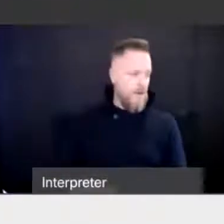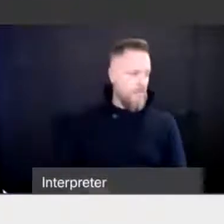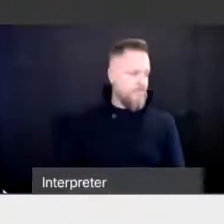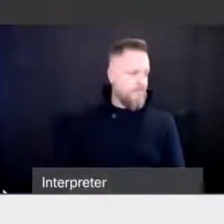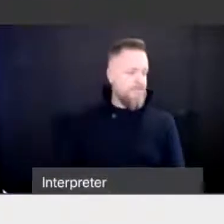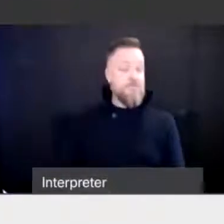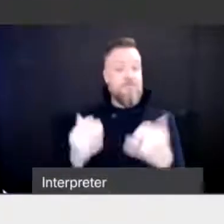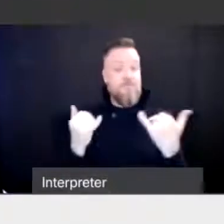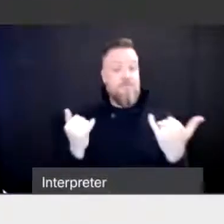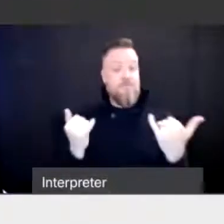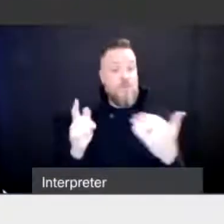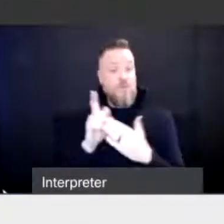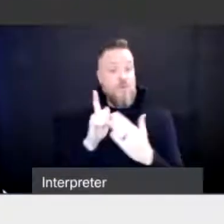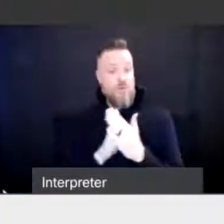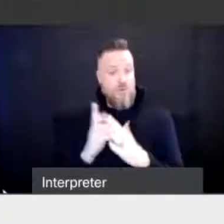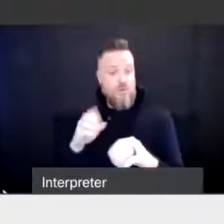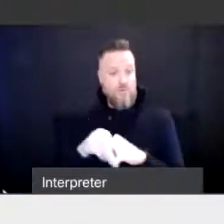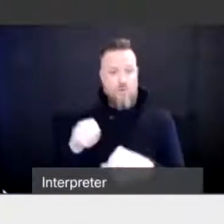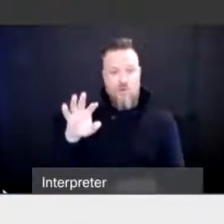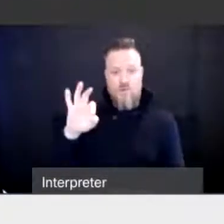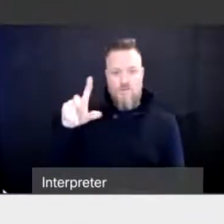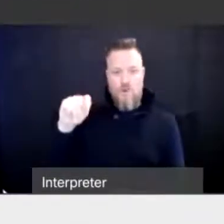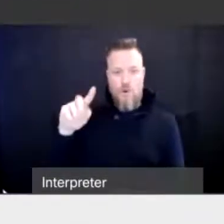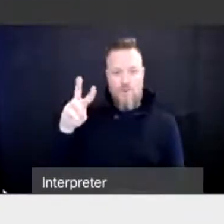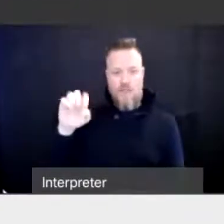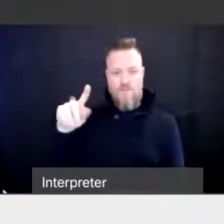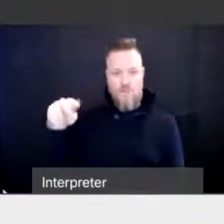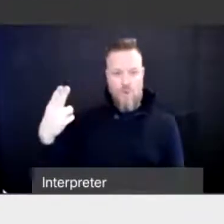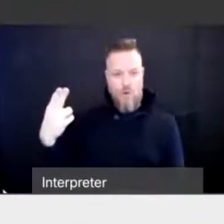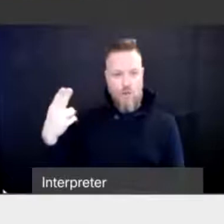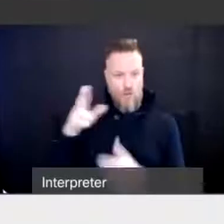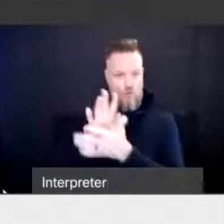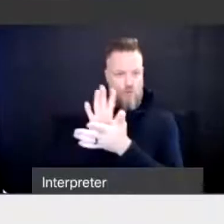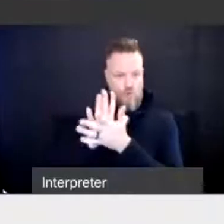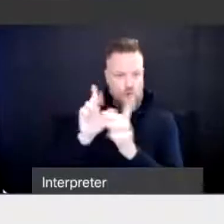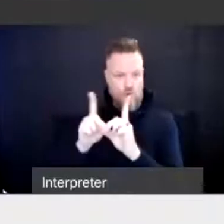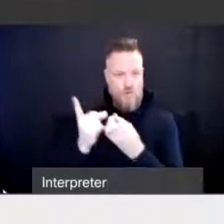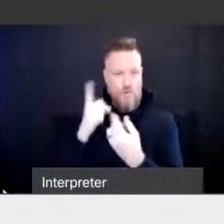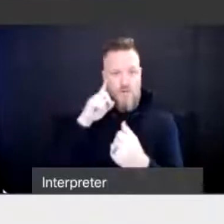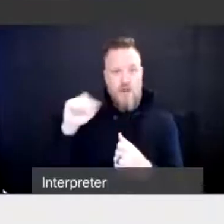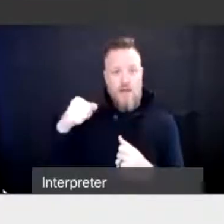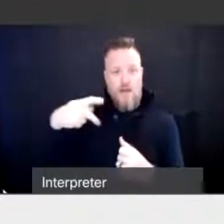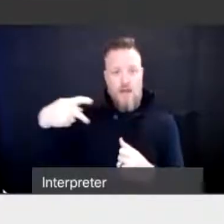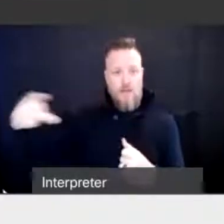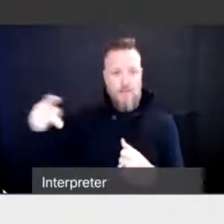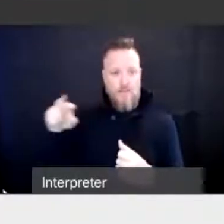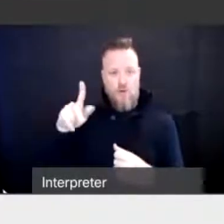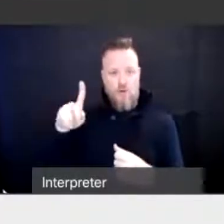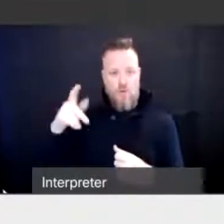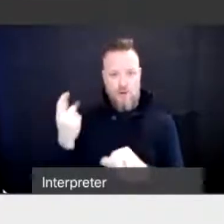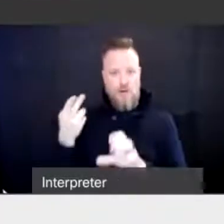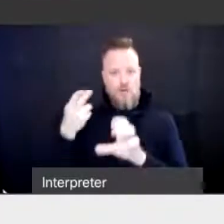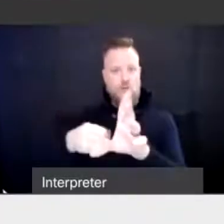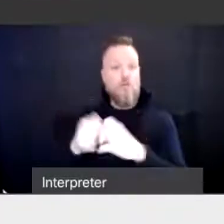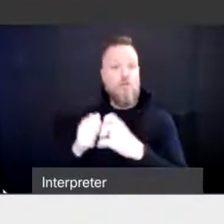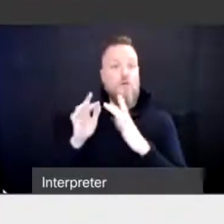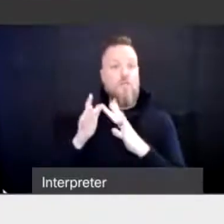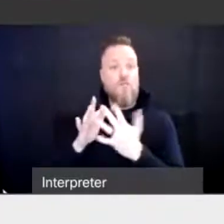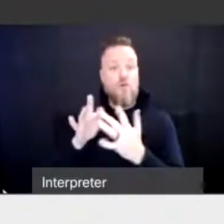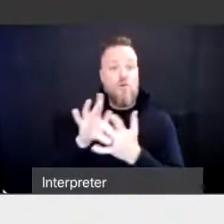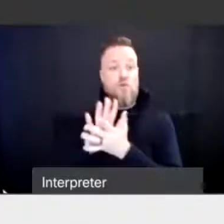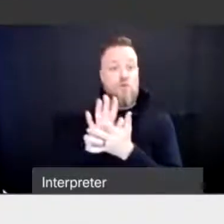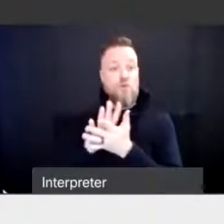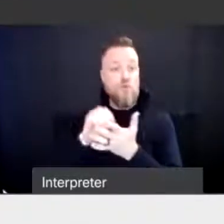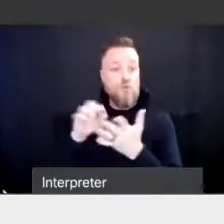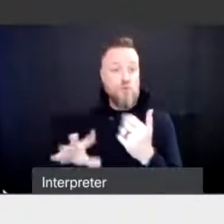Current law includes Fort Leavenworth School District in the AVPP ranking and also includes virtual school students in the